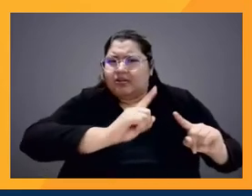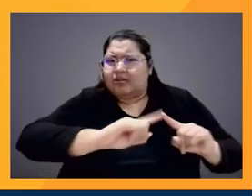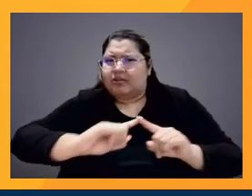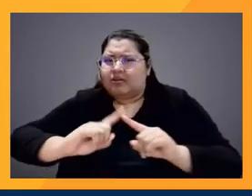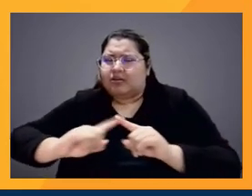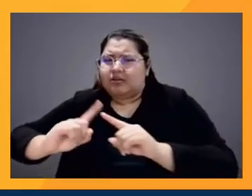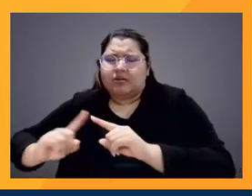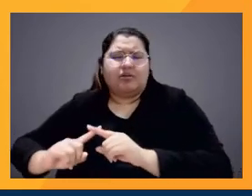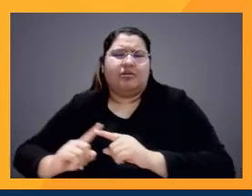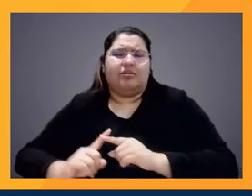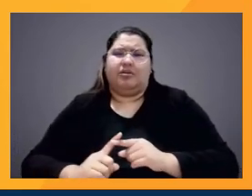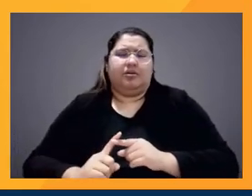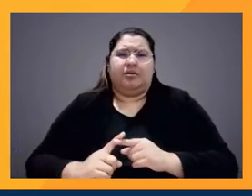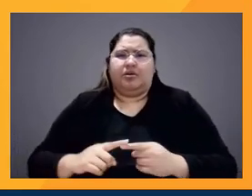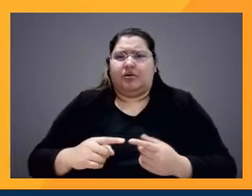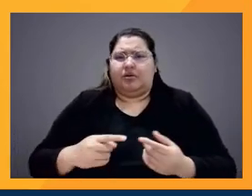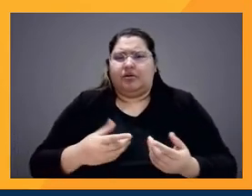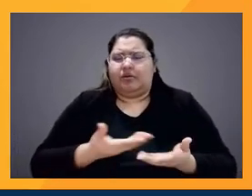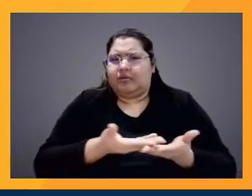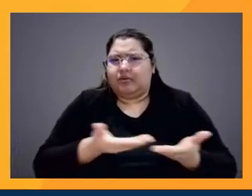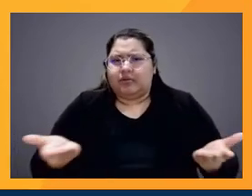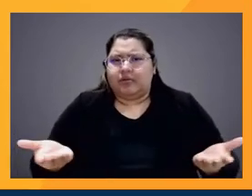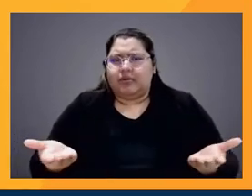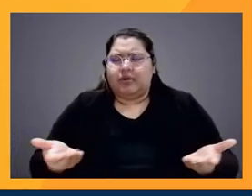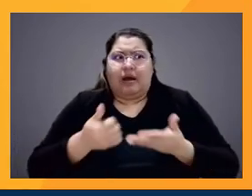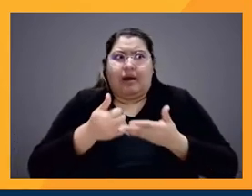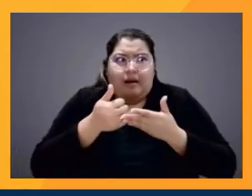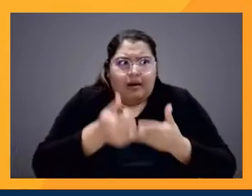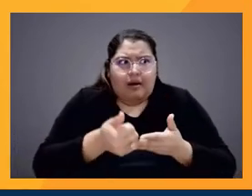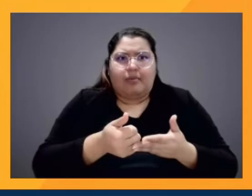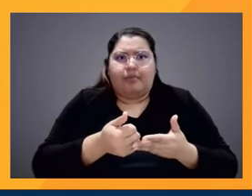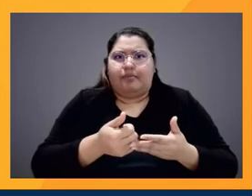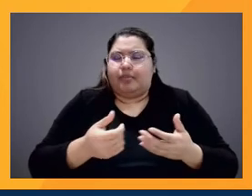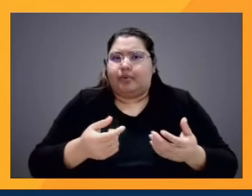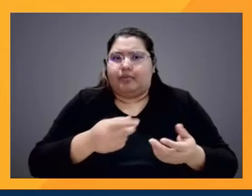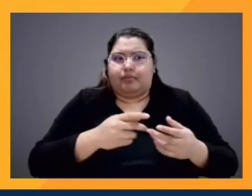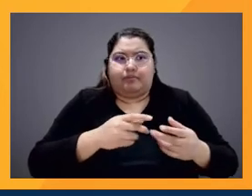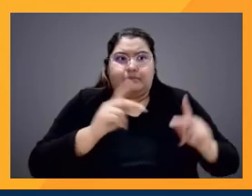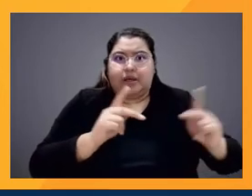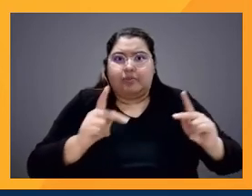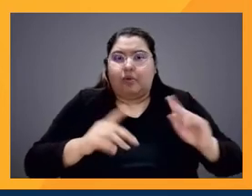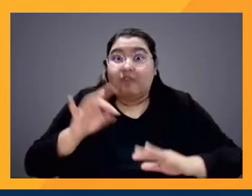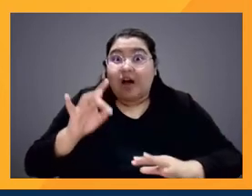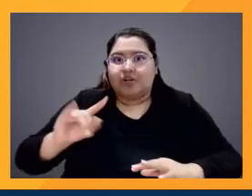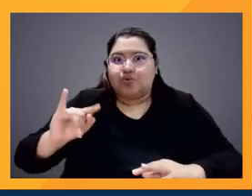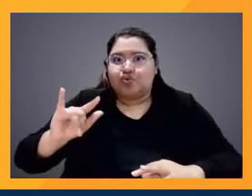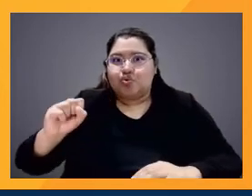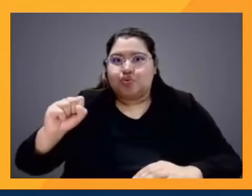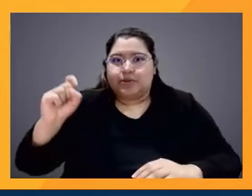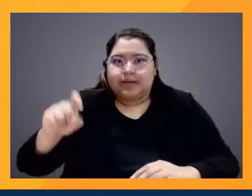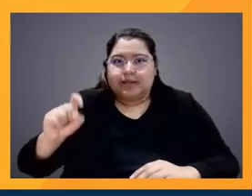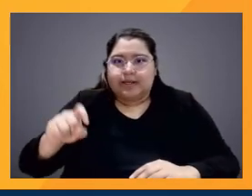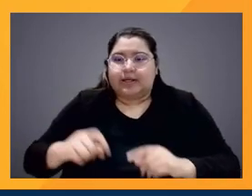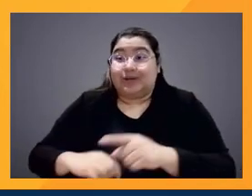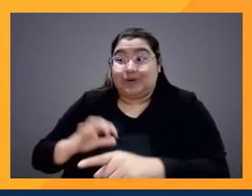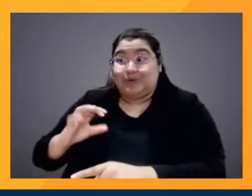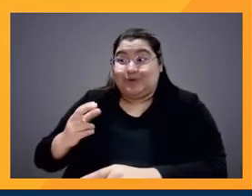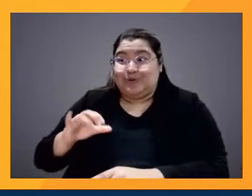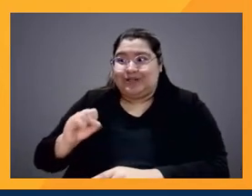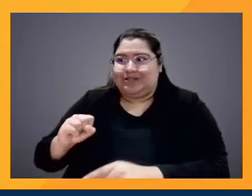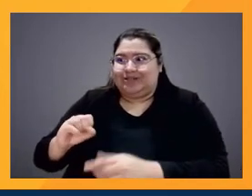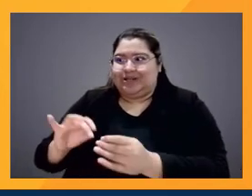the things that you do? Like on the margin, if you save a little more here, like, yeah, that's great. But a lot of those things that you would do to have that wealth are